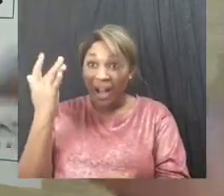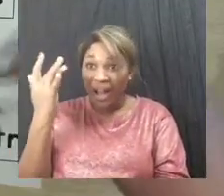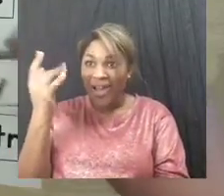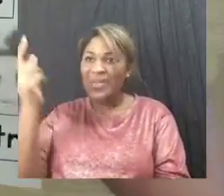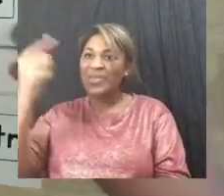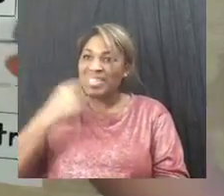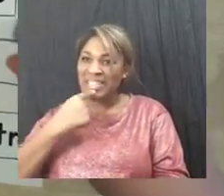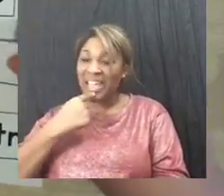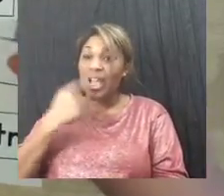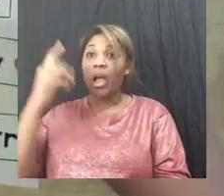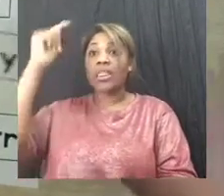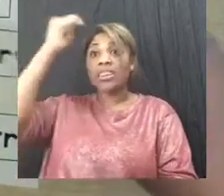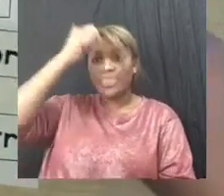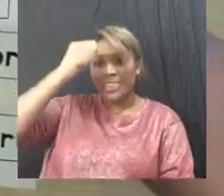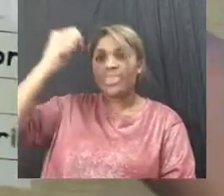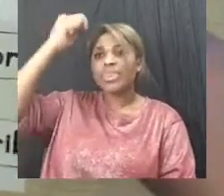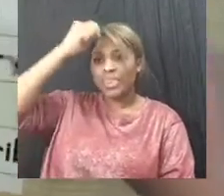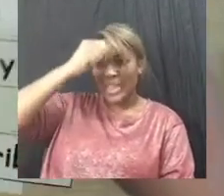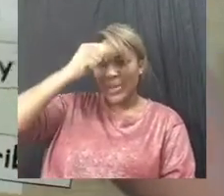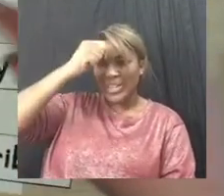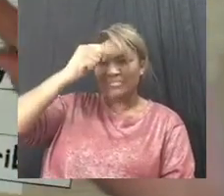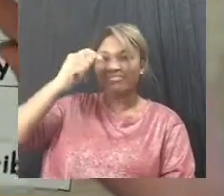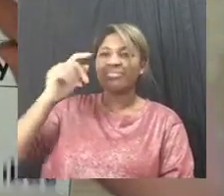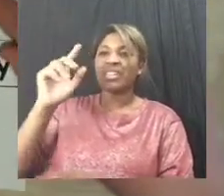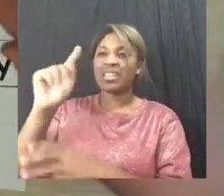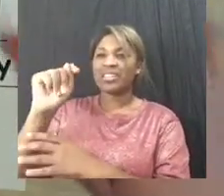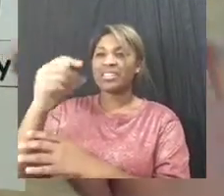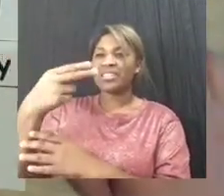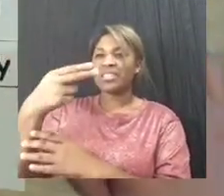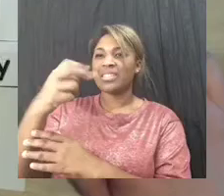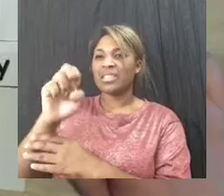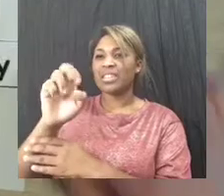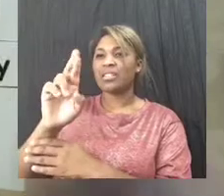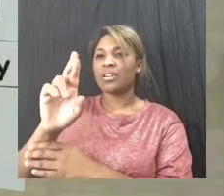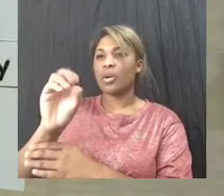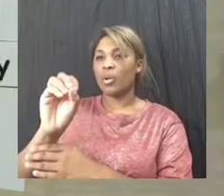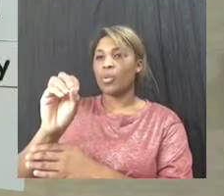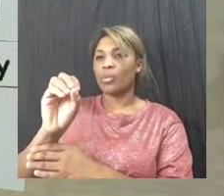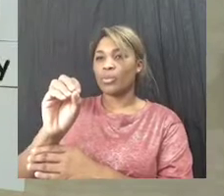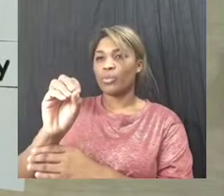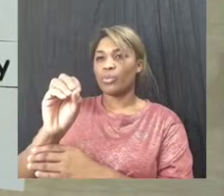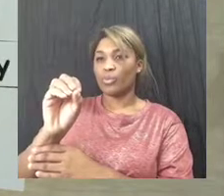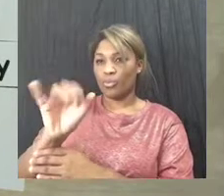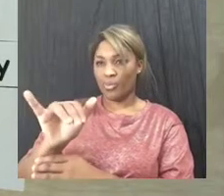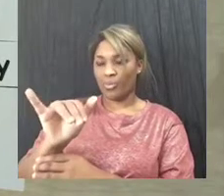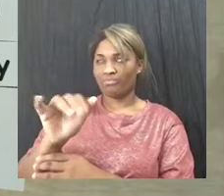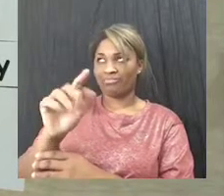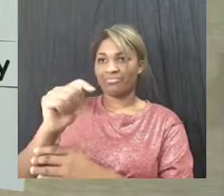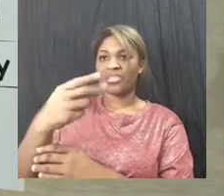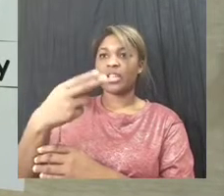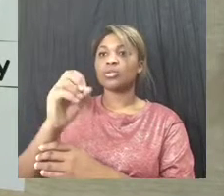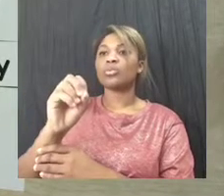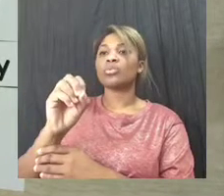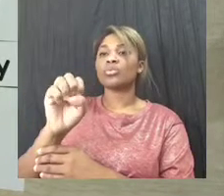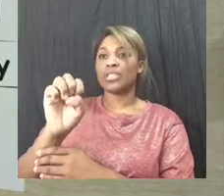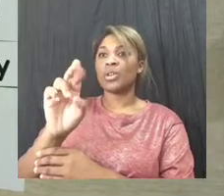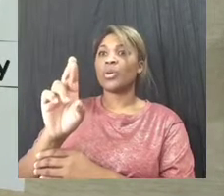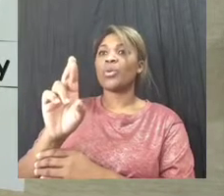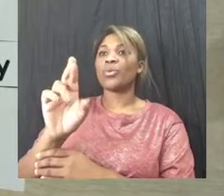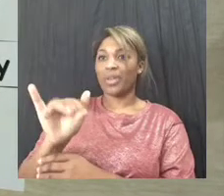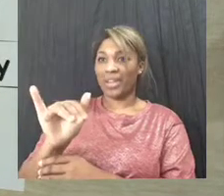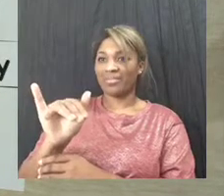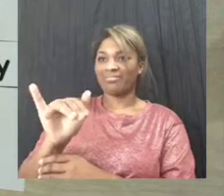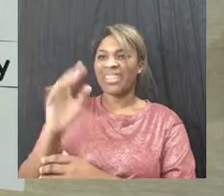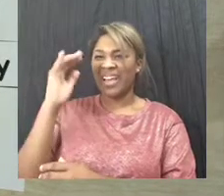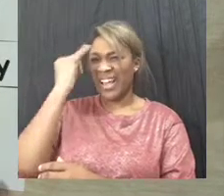say this is a theory. The land bridge is a theory. It's an idea. It's our